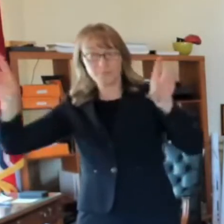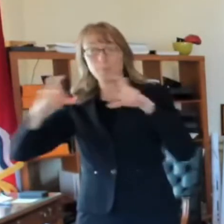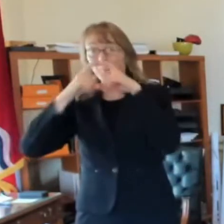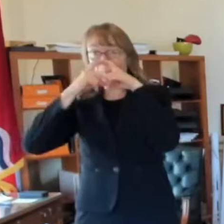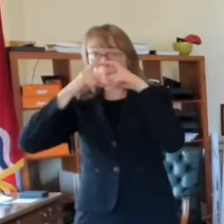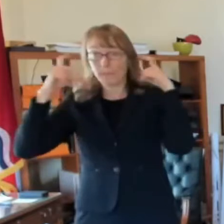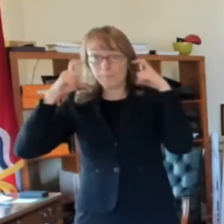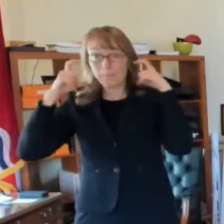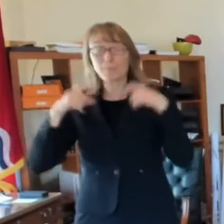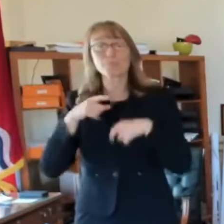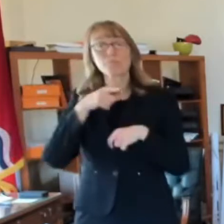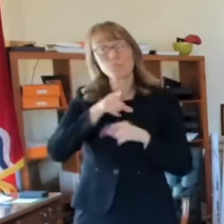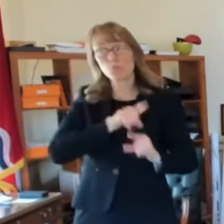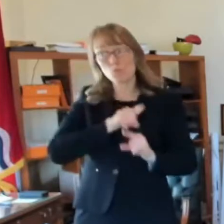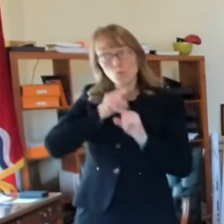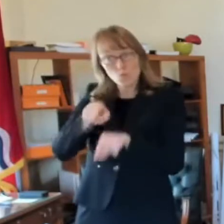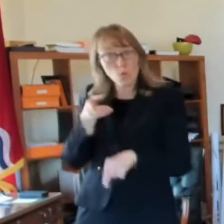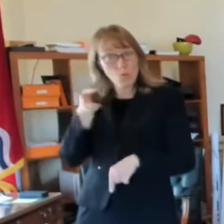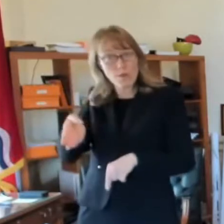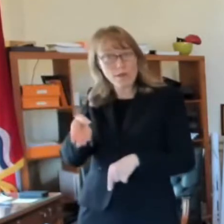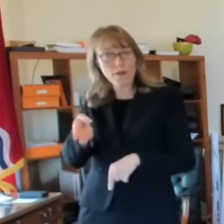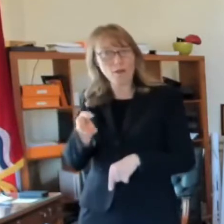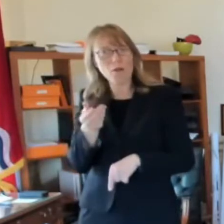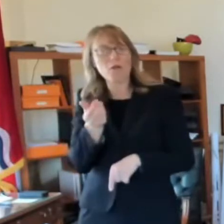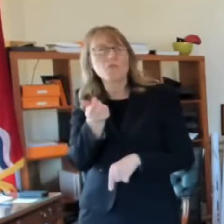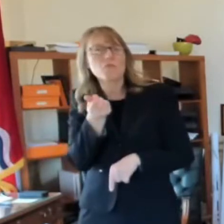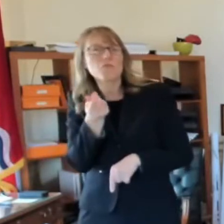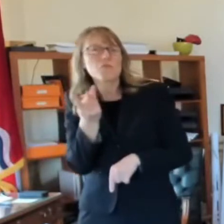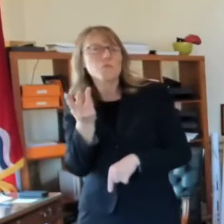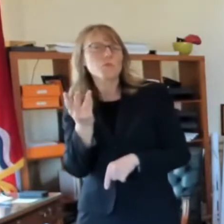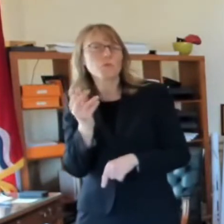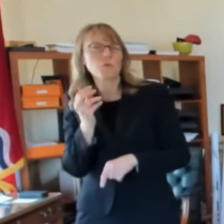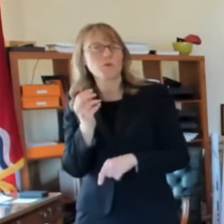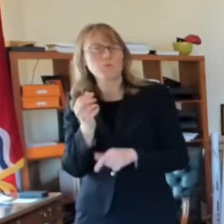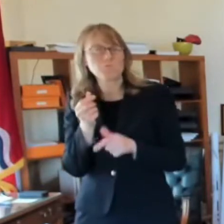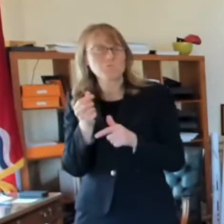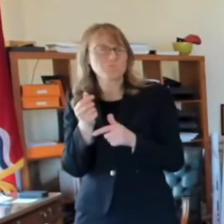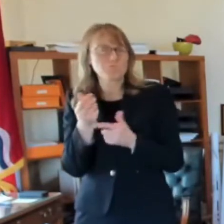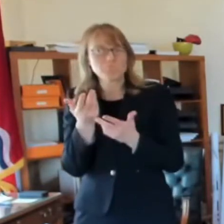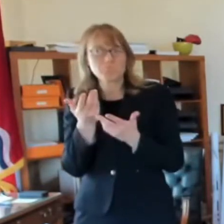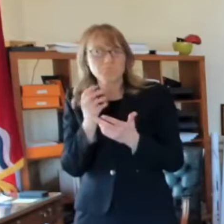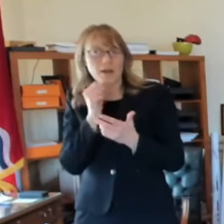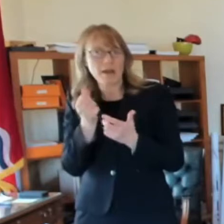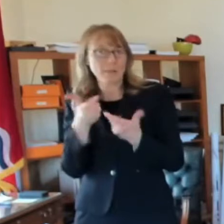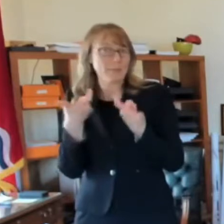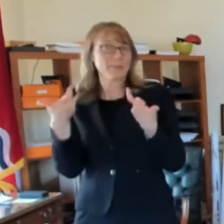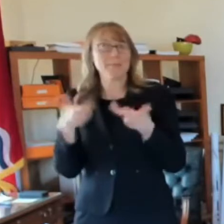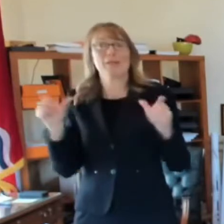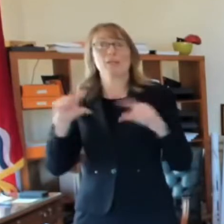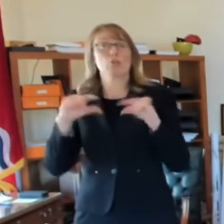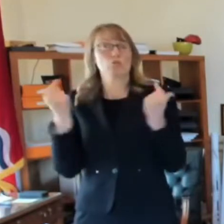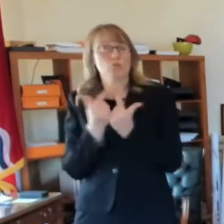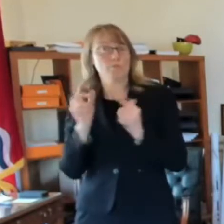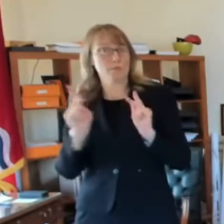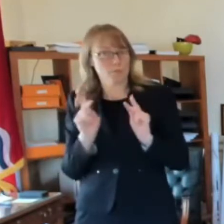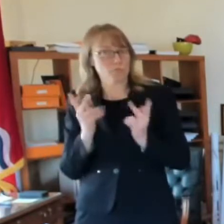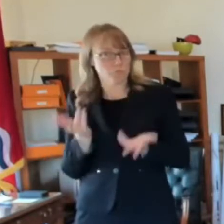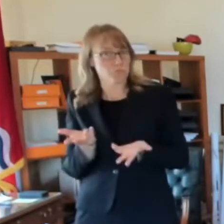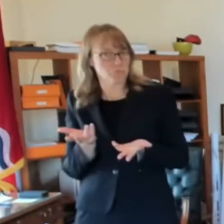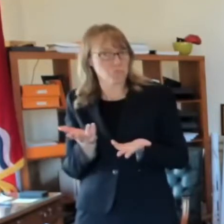open, but they have gone to great lengths in most cases to have plexiglass dividers, to have additional